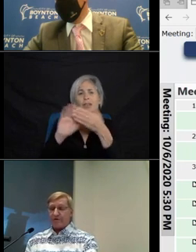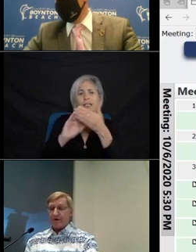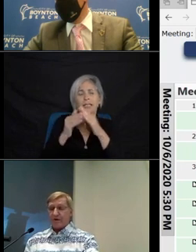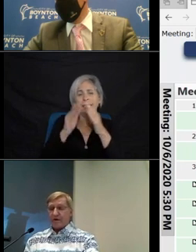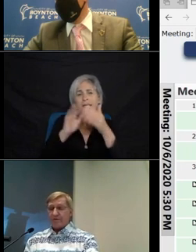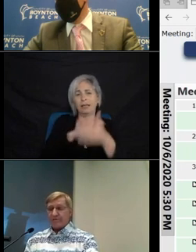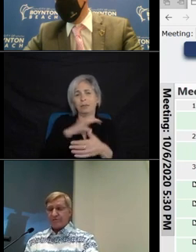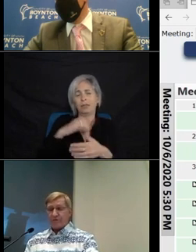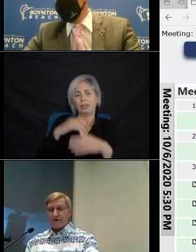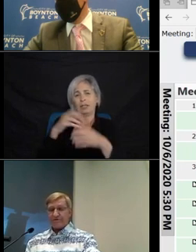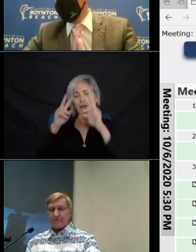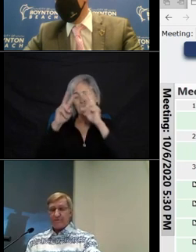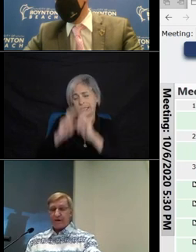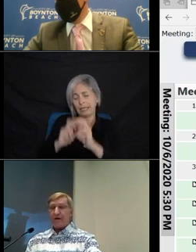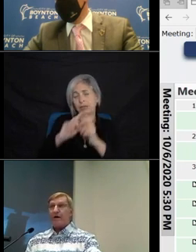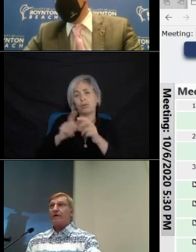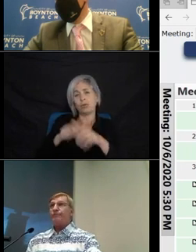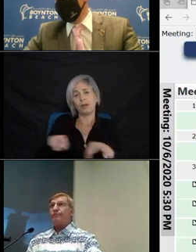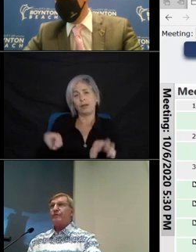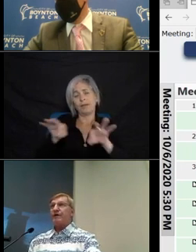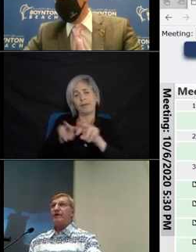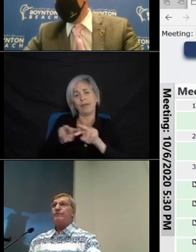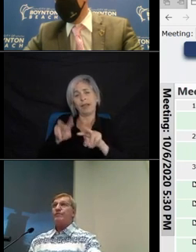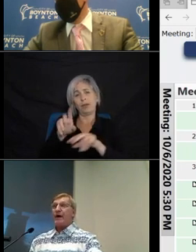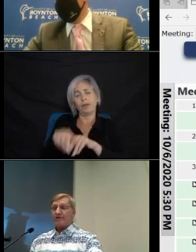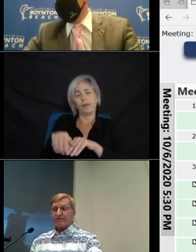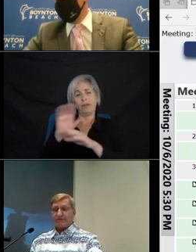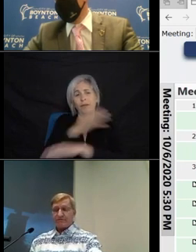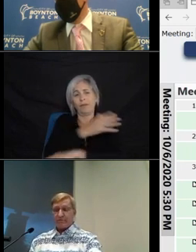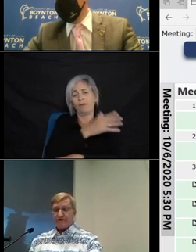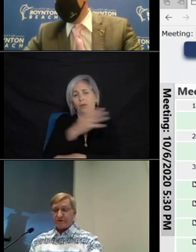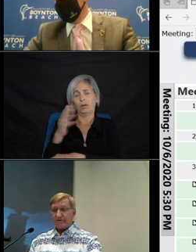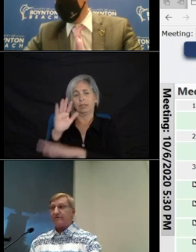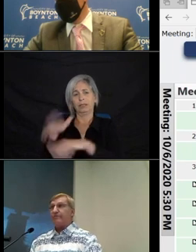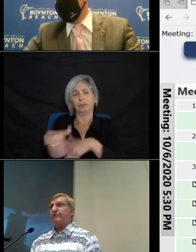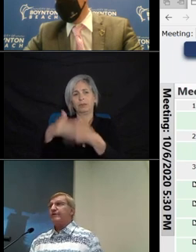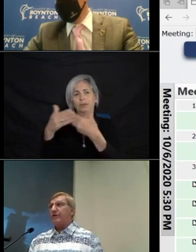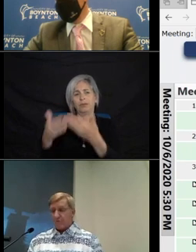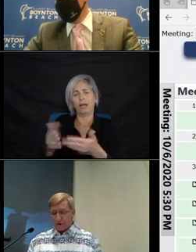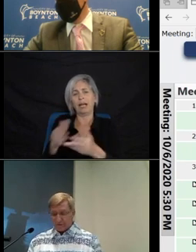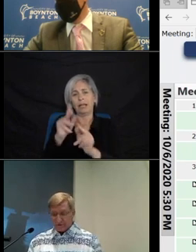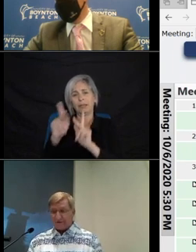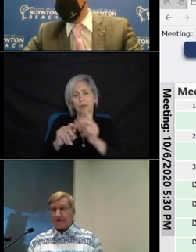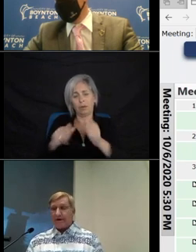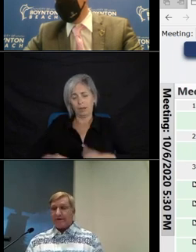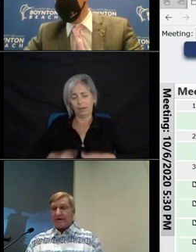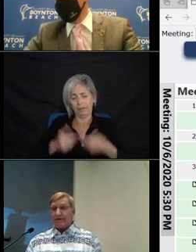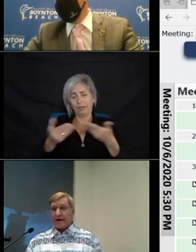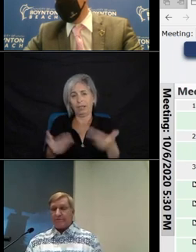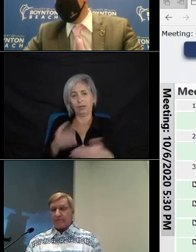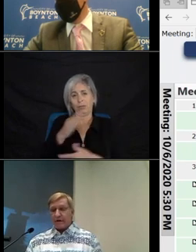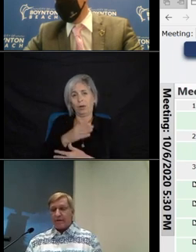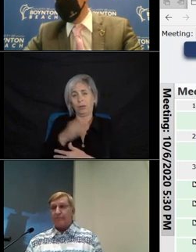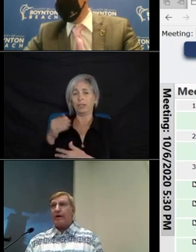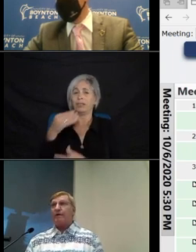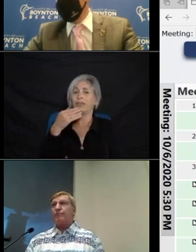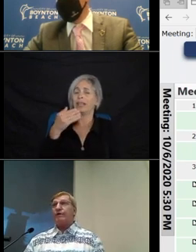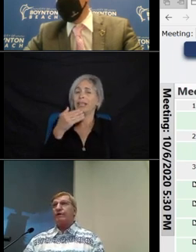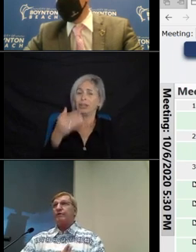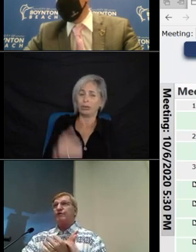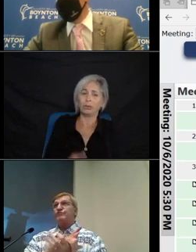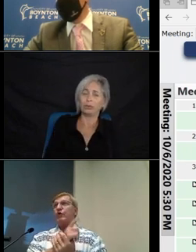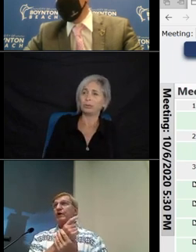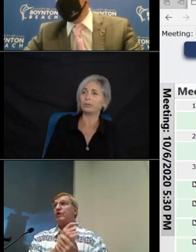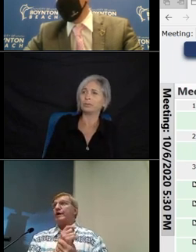real value of the forest that it can provide to the residents of the city of Boynton Beach. Thank you.